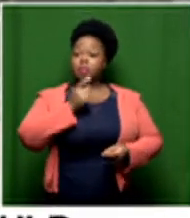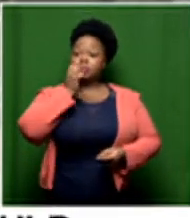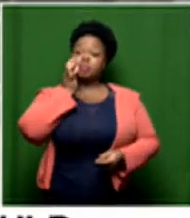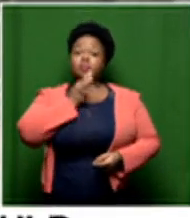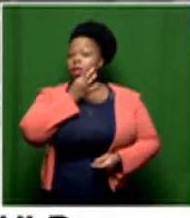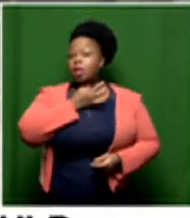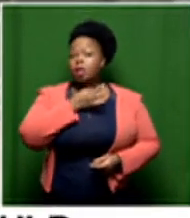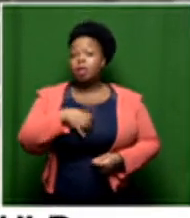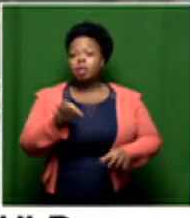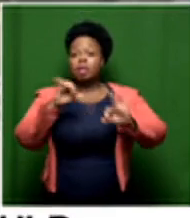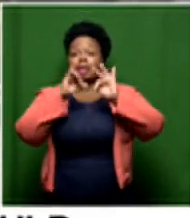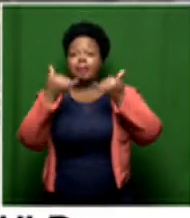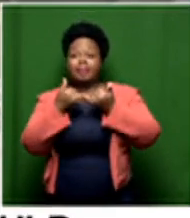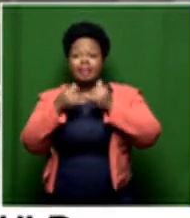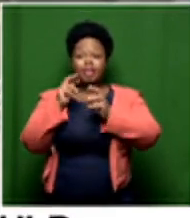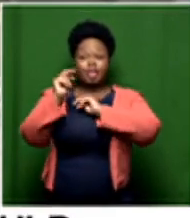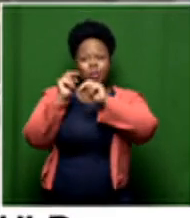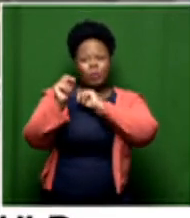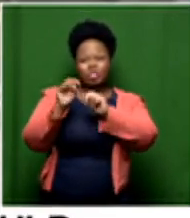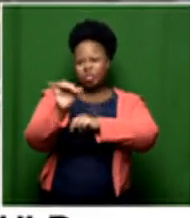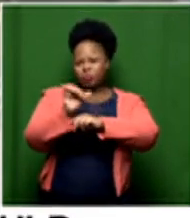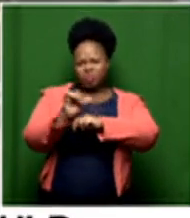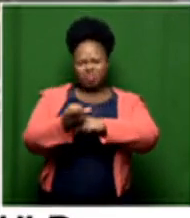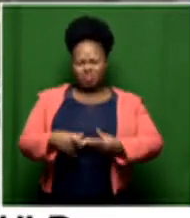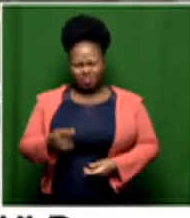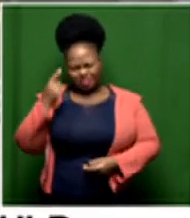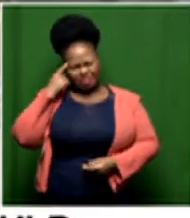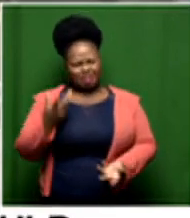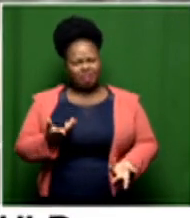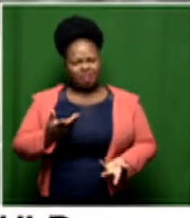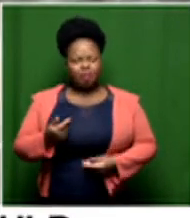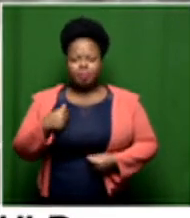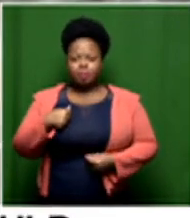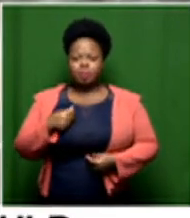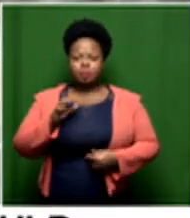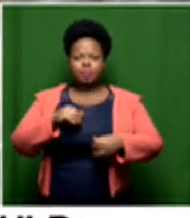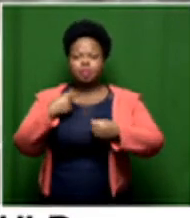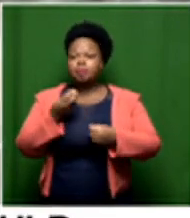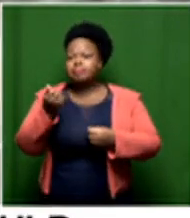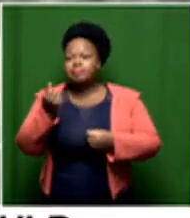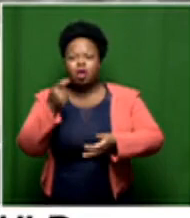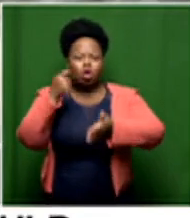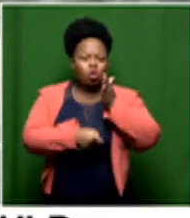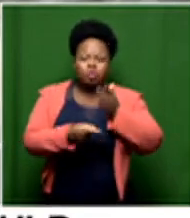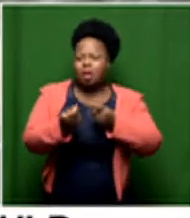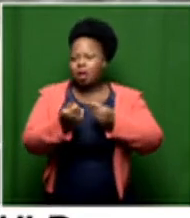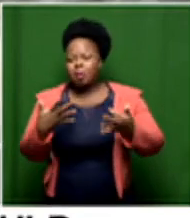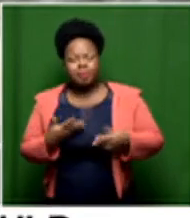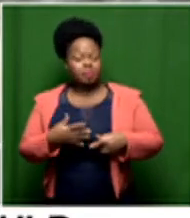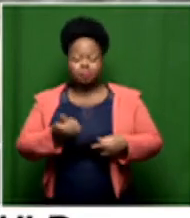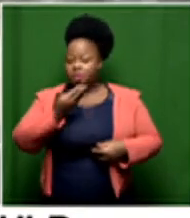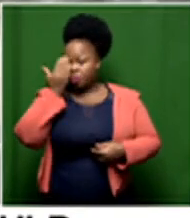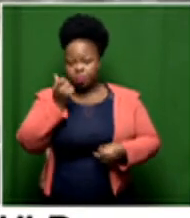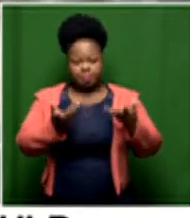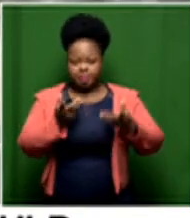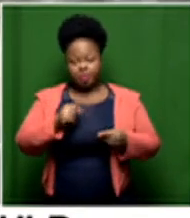companies they are negotiating with for vaccines, what exactly they're asking for, what prices are being discussed. I don't know whether